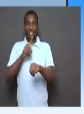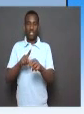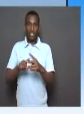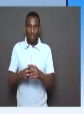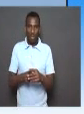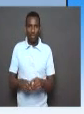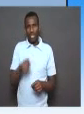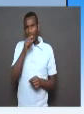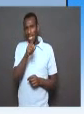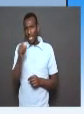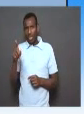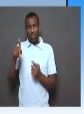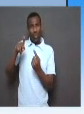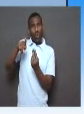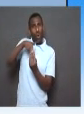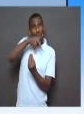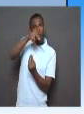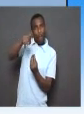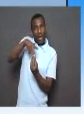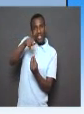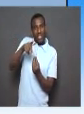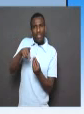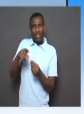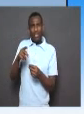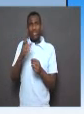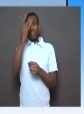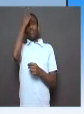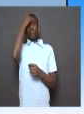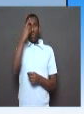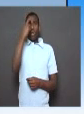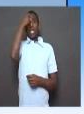go in any number of random directions.